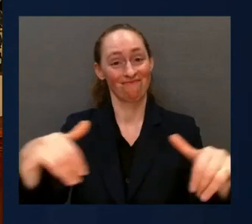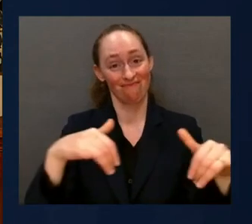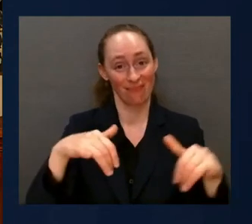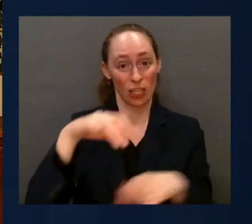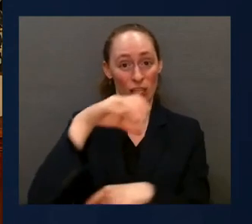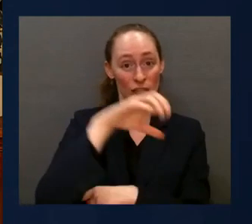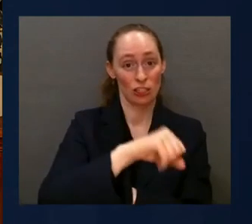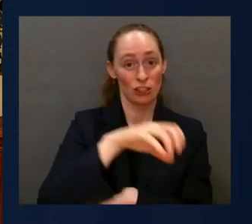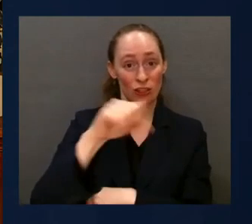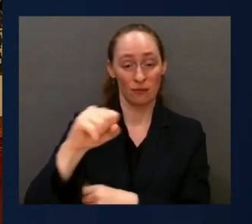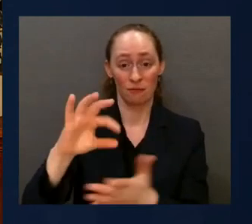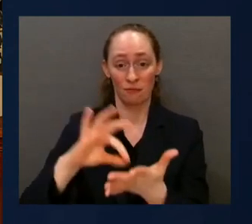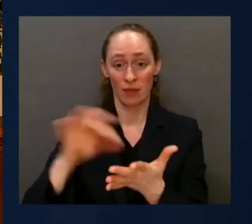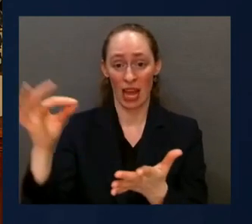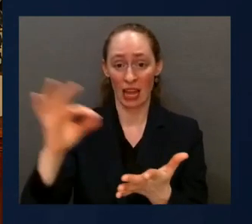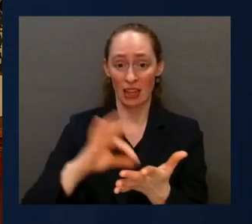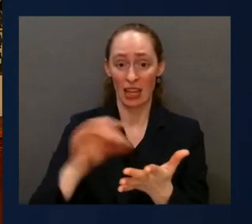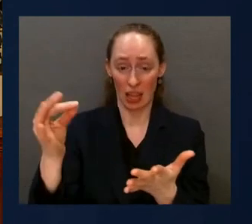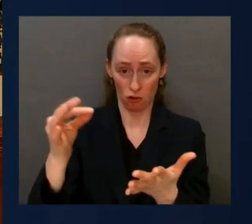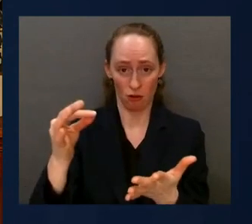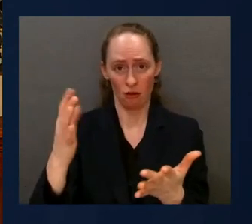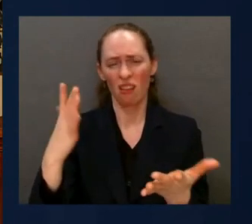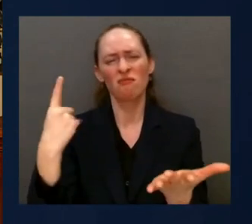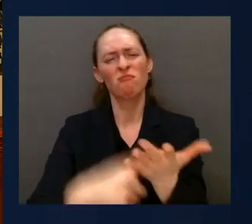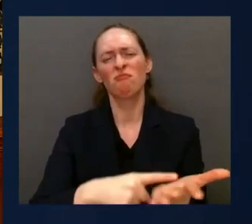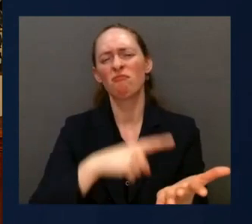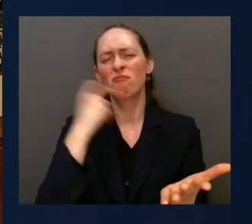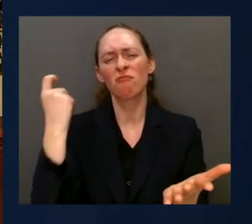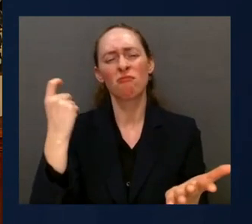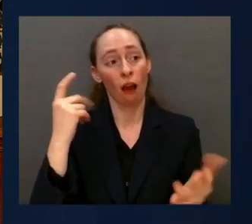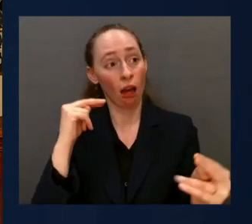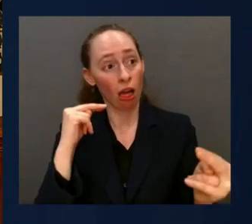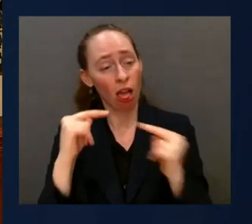be stopped. All right.